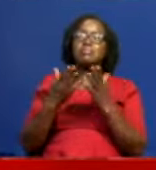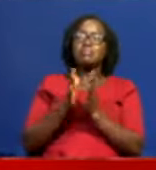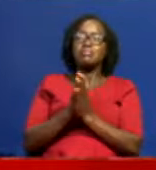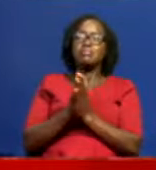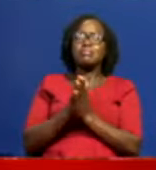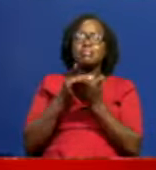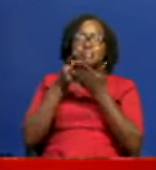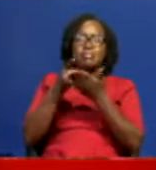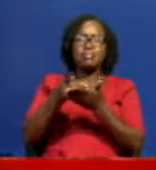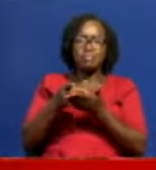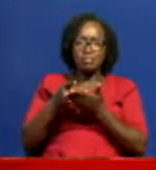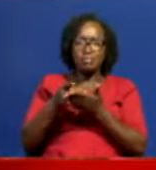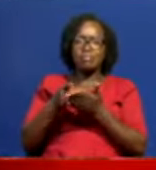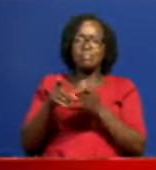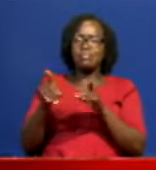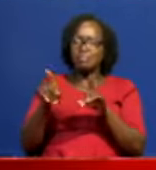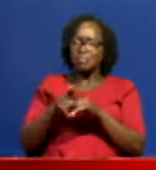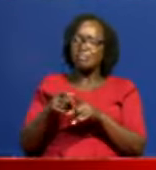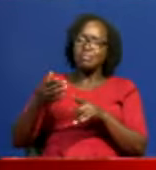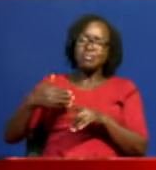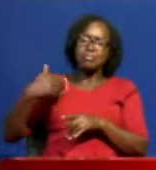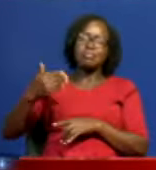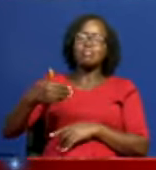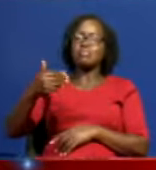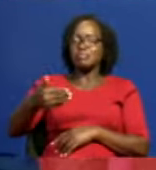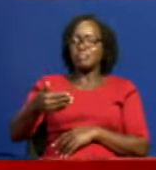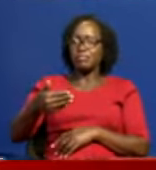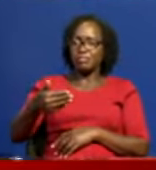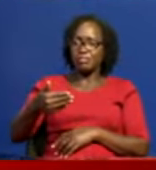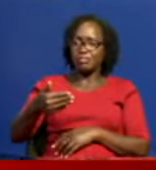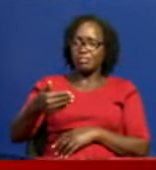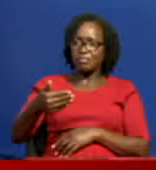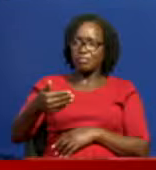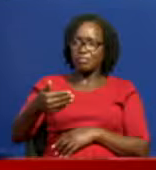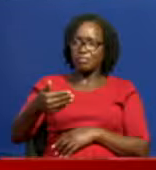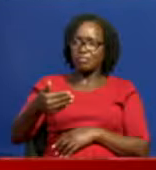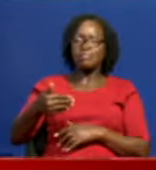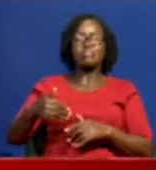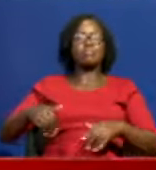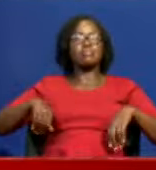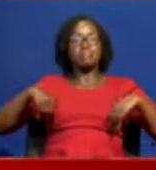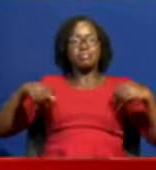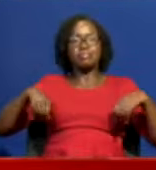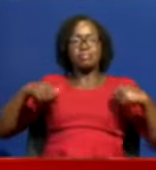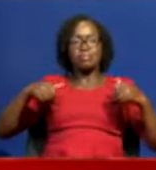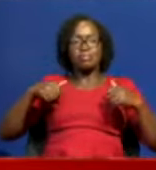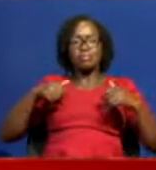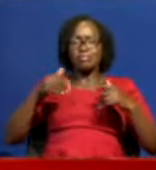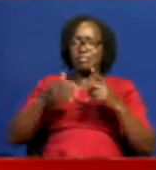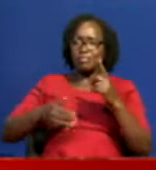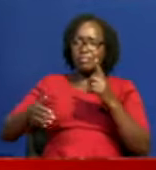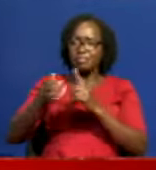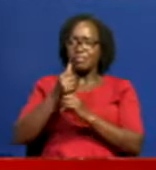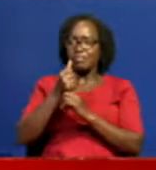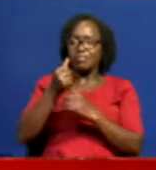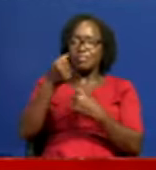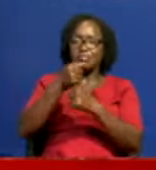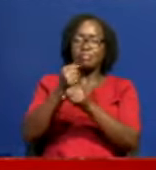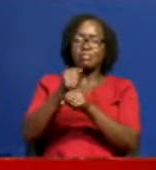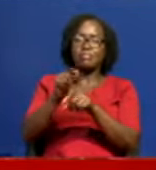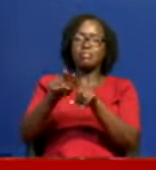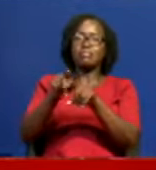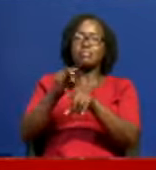debt, as has been the case. We take pride in the strides we've made as a